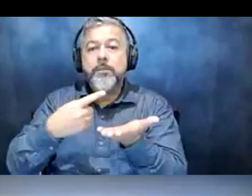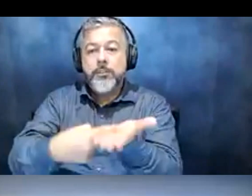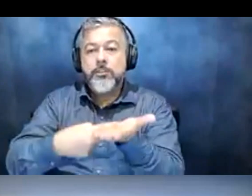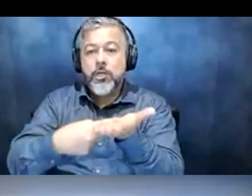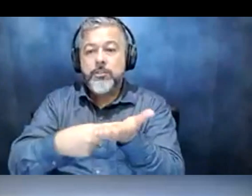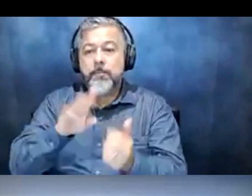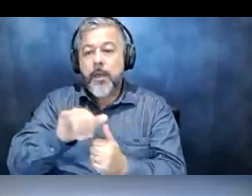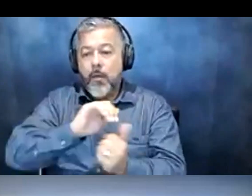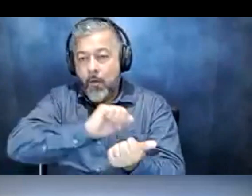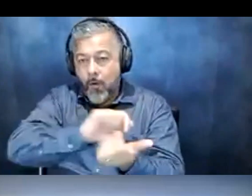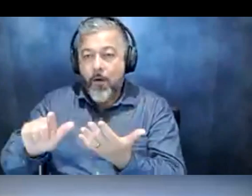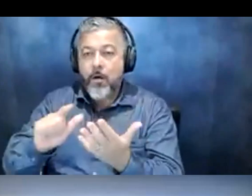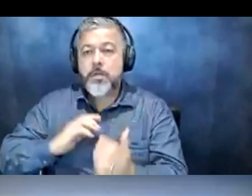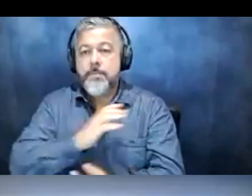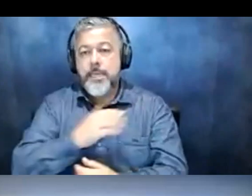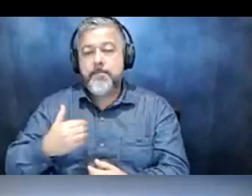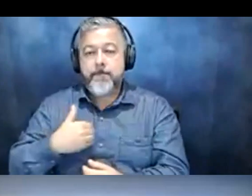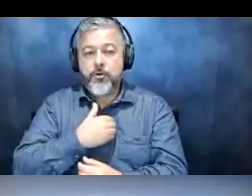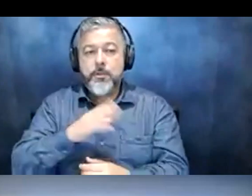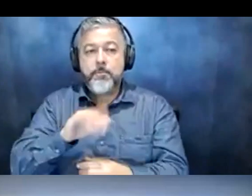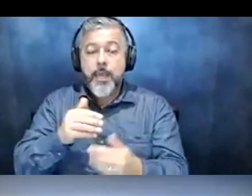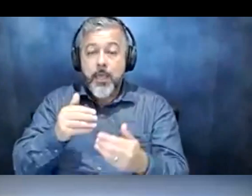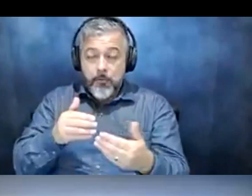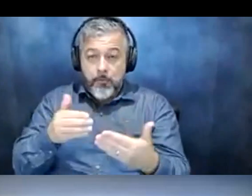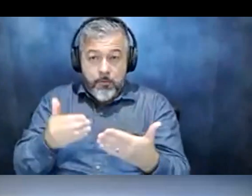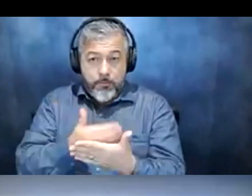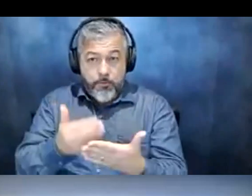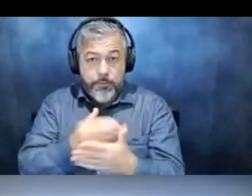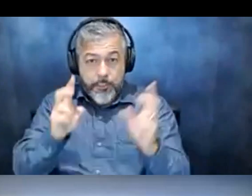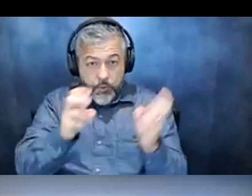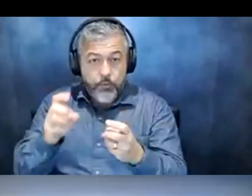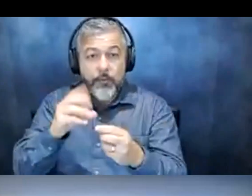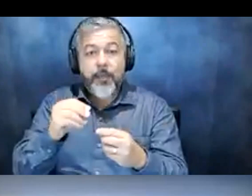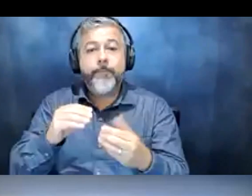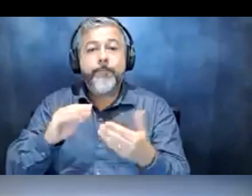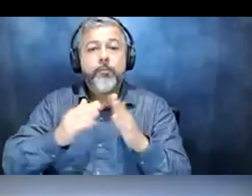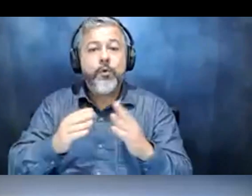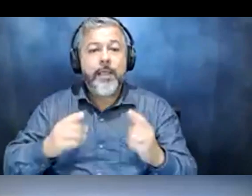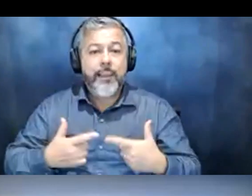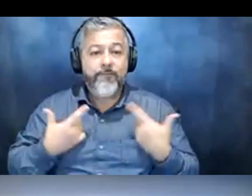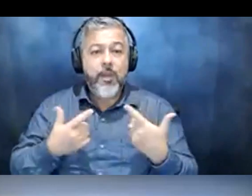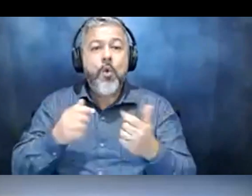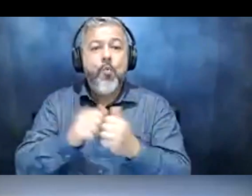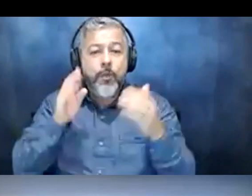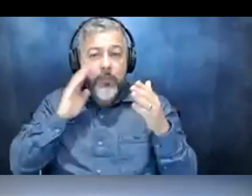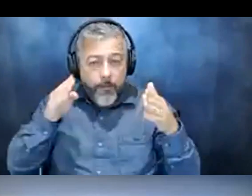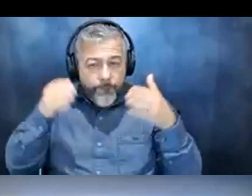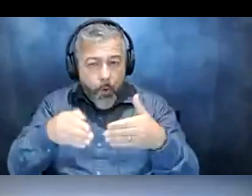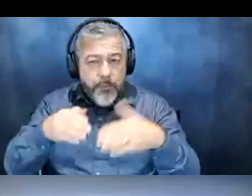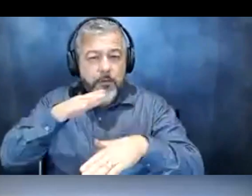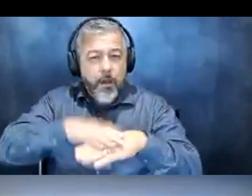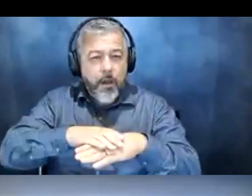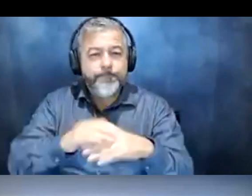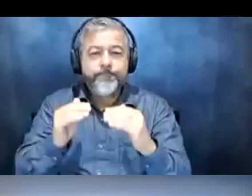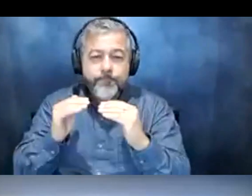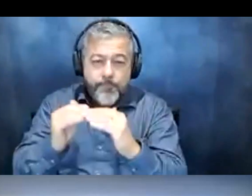committee members on emerging issues and opportunities in community living, with a focus on